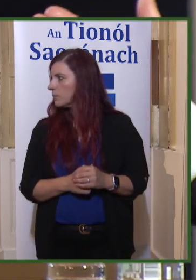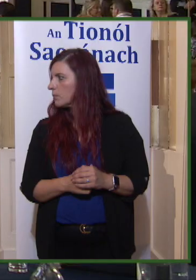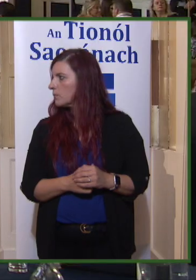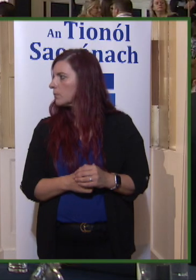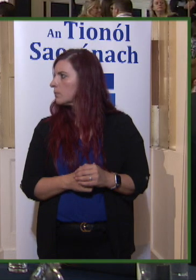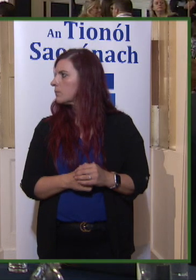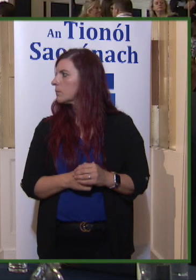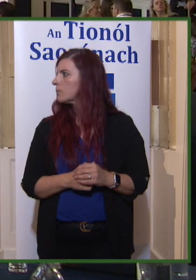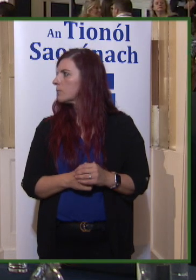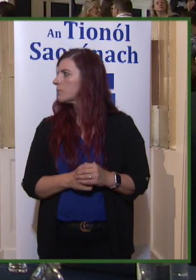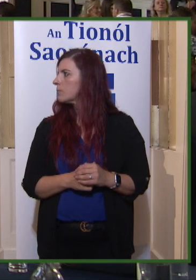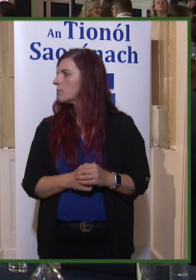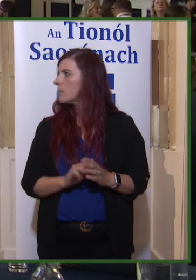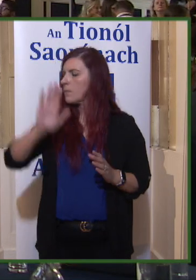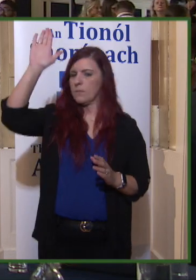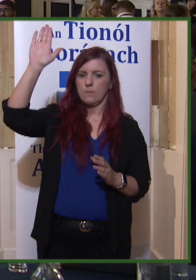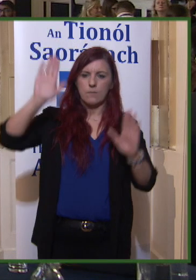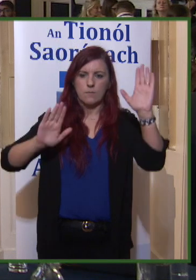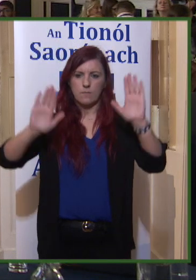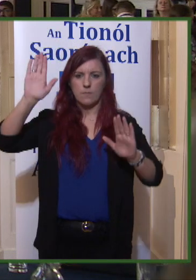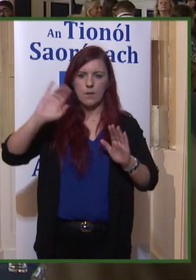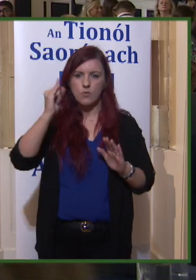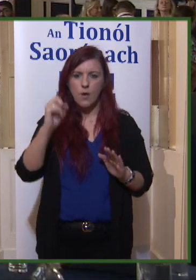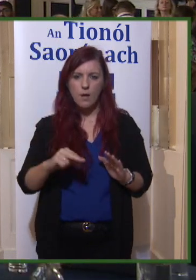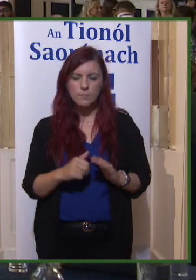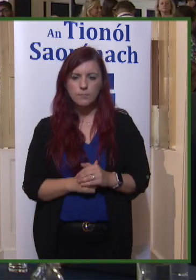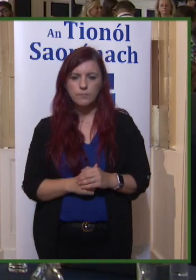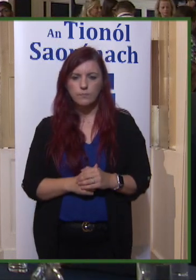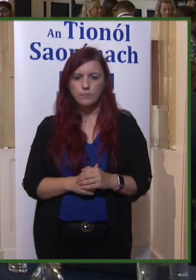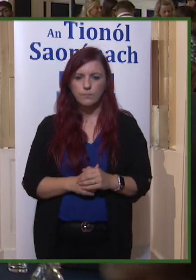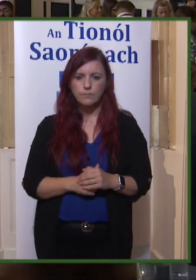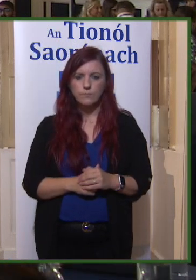please, because I can't see the hands going up. John at table 10. Okay, John at table 10, thank you.